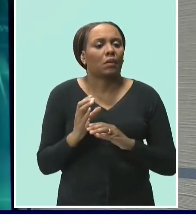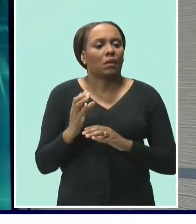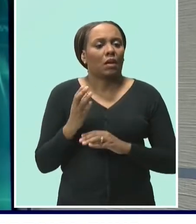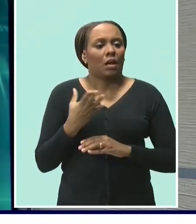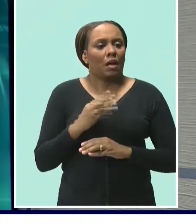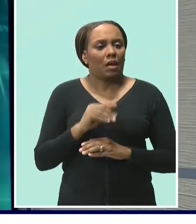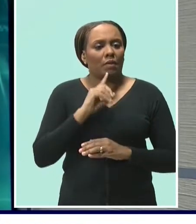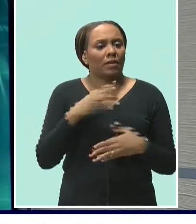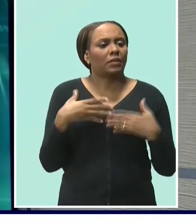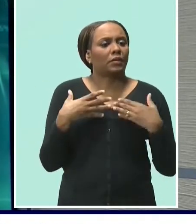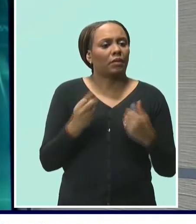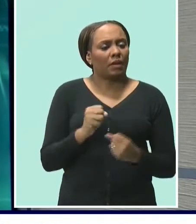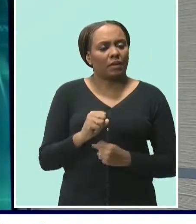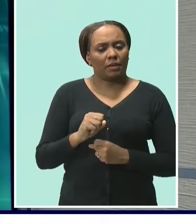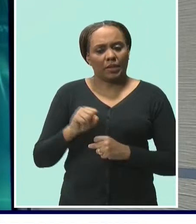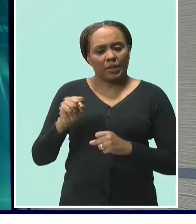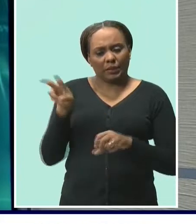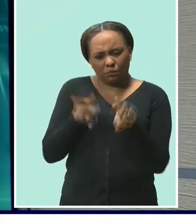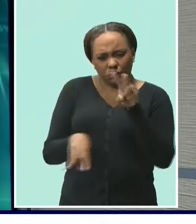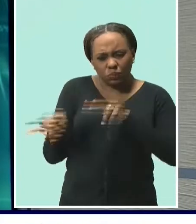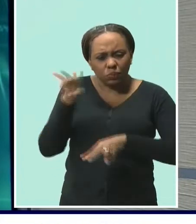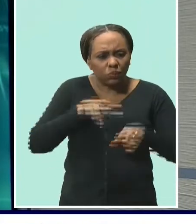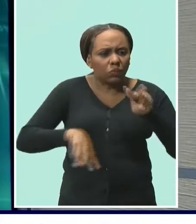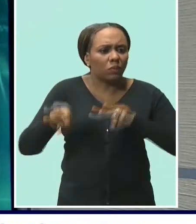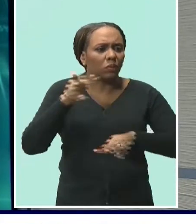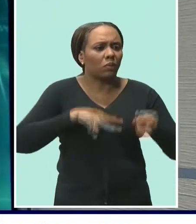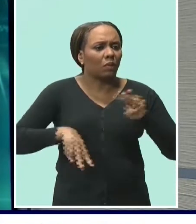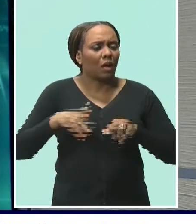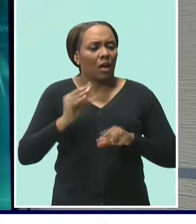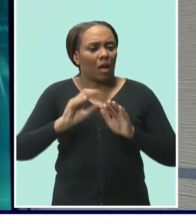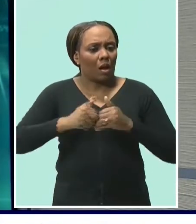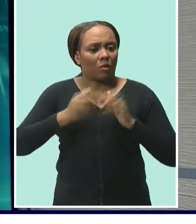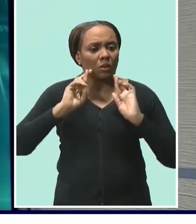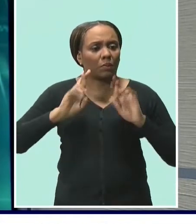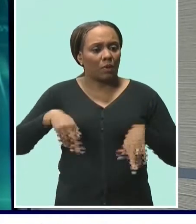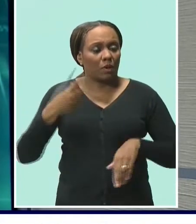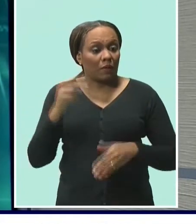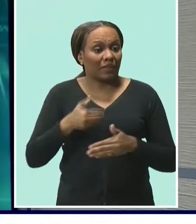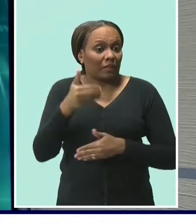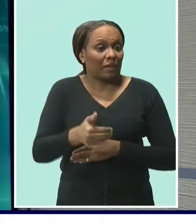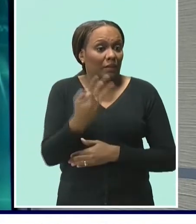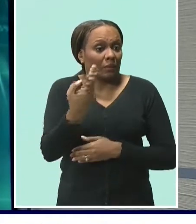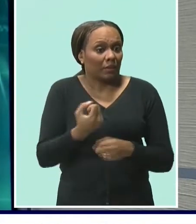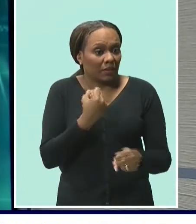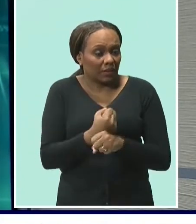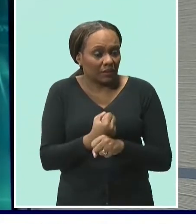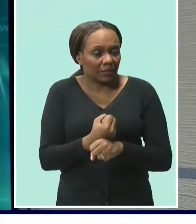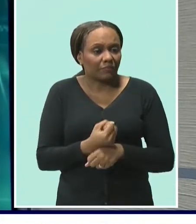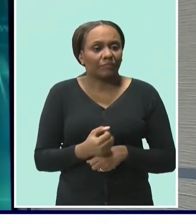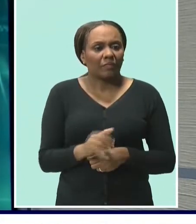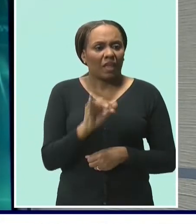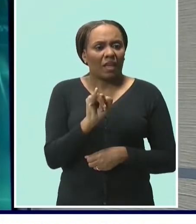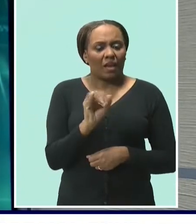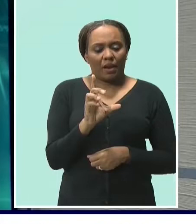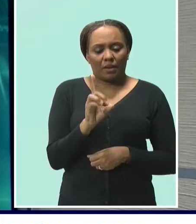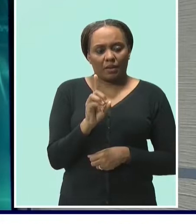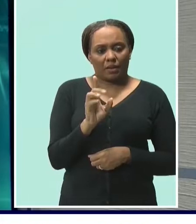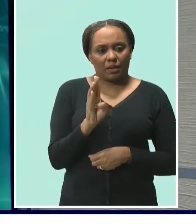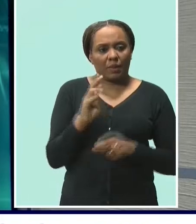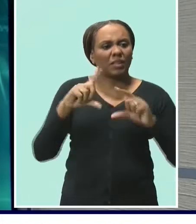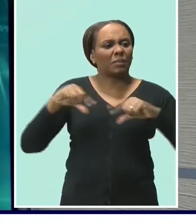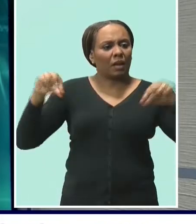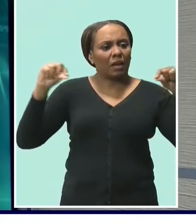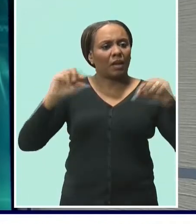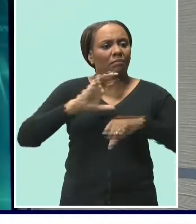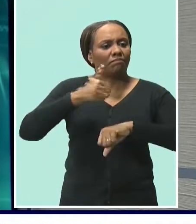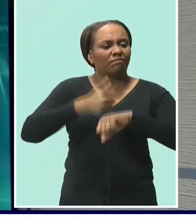real-time disease surveillance and response. This will be done over the next 2 years. The IDB Japan Special Fund was first established